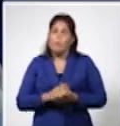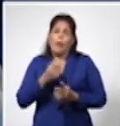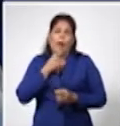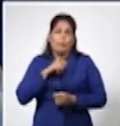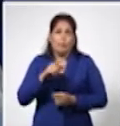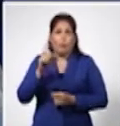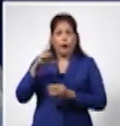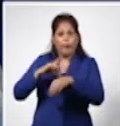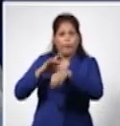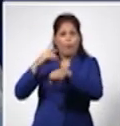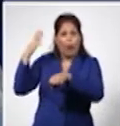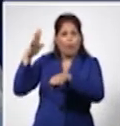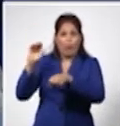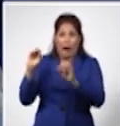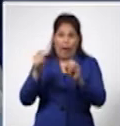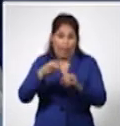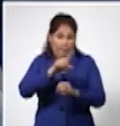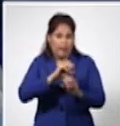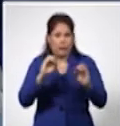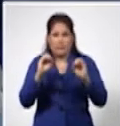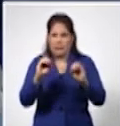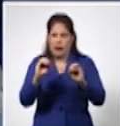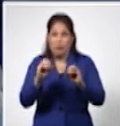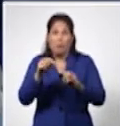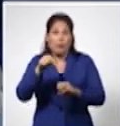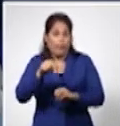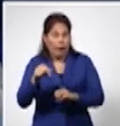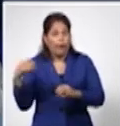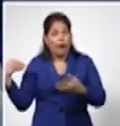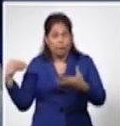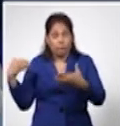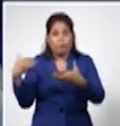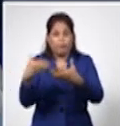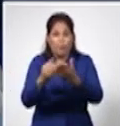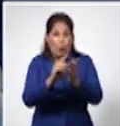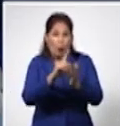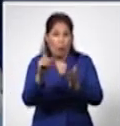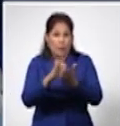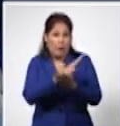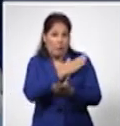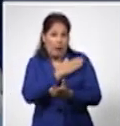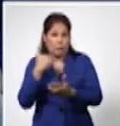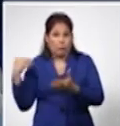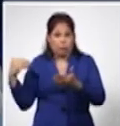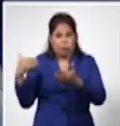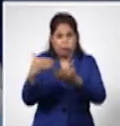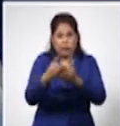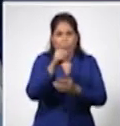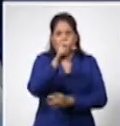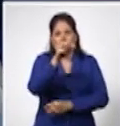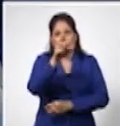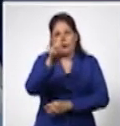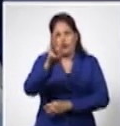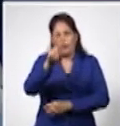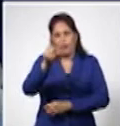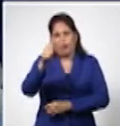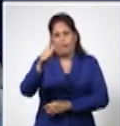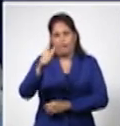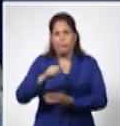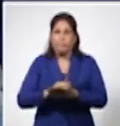local transmission have occurred. For example, 832 were processed from Artemisa,